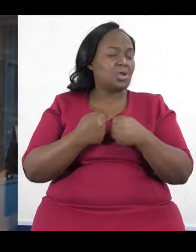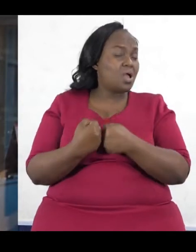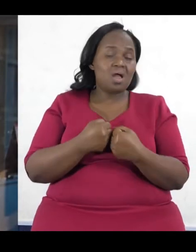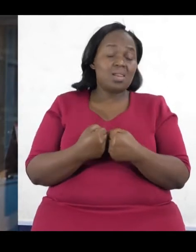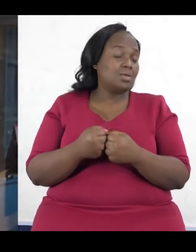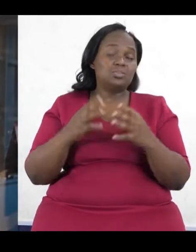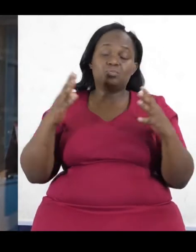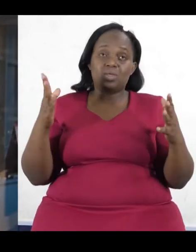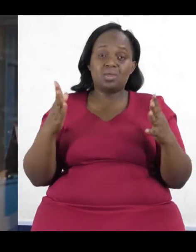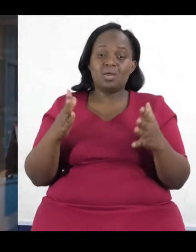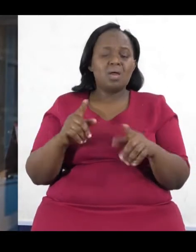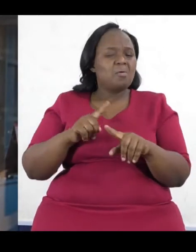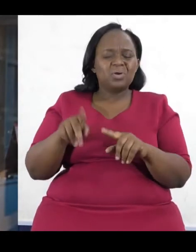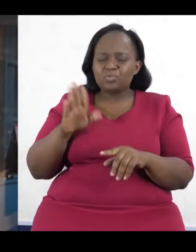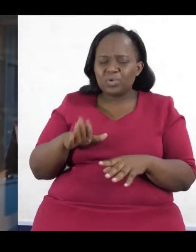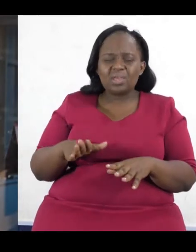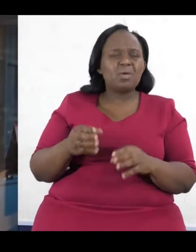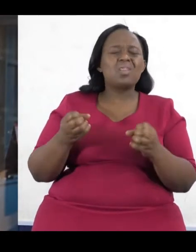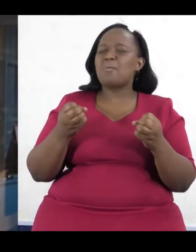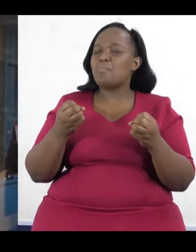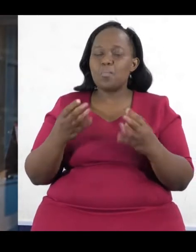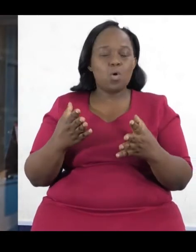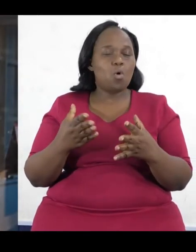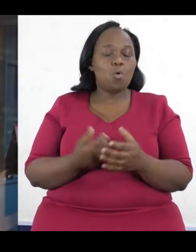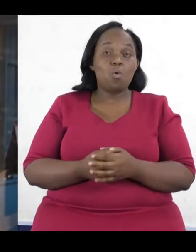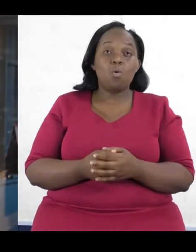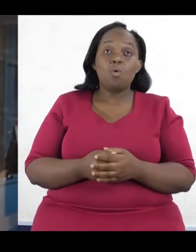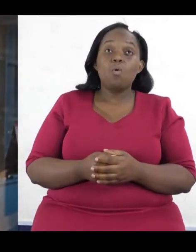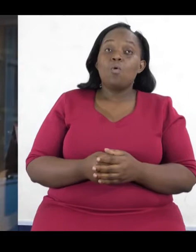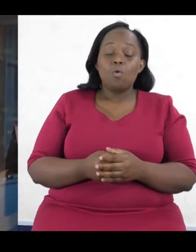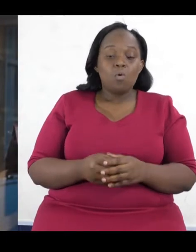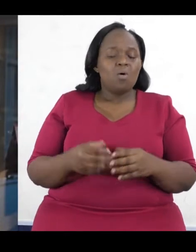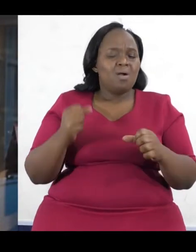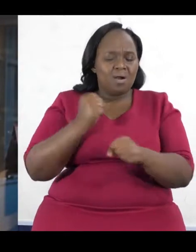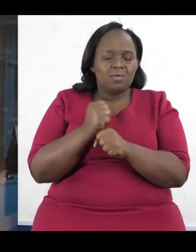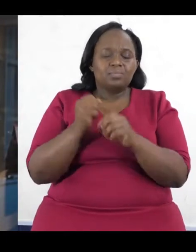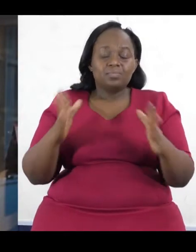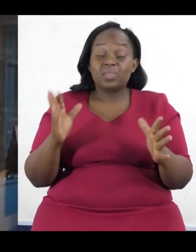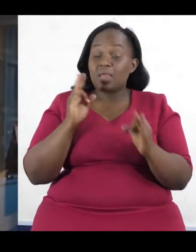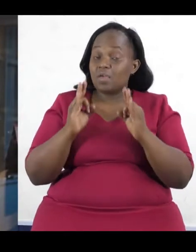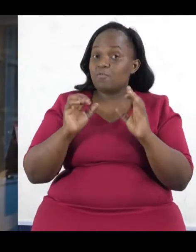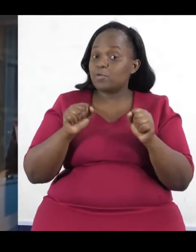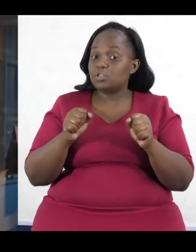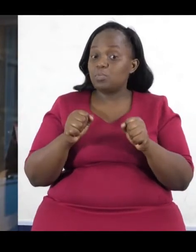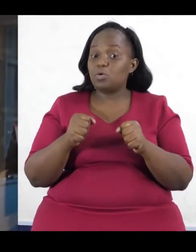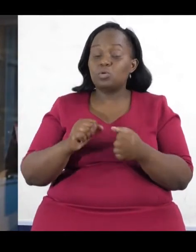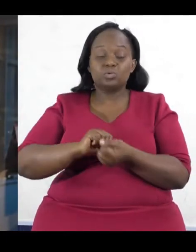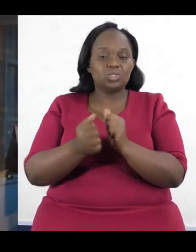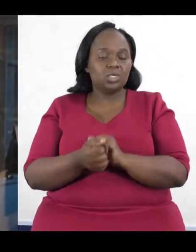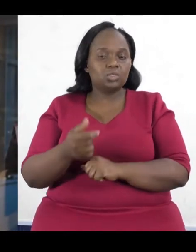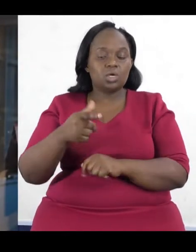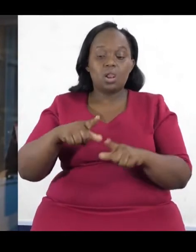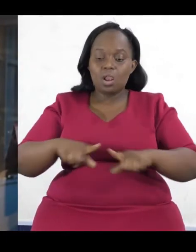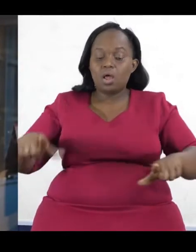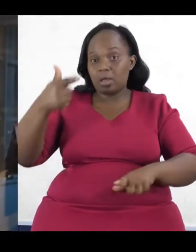these are the most productive people. So it means if we can change our land policies so that women can